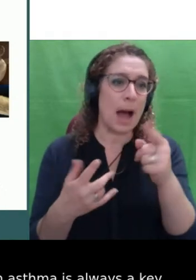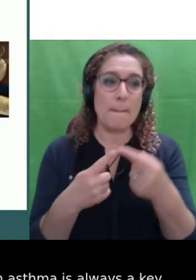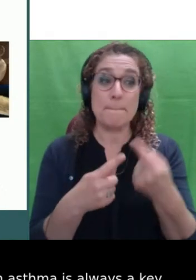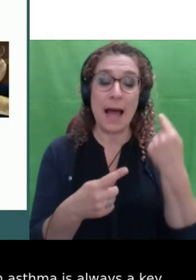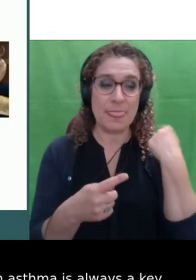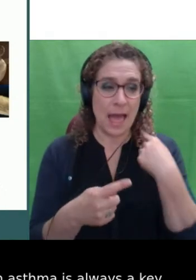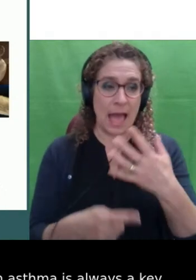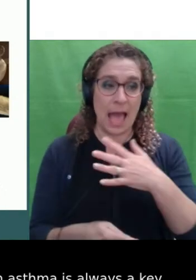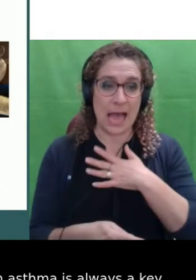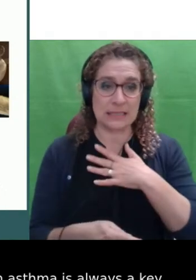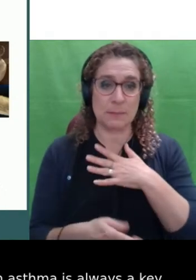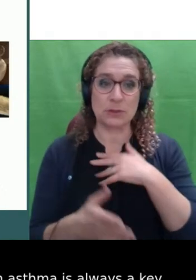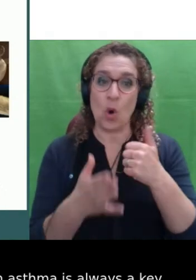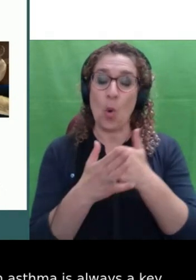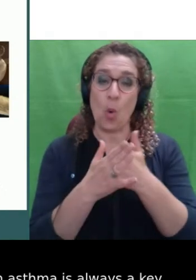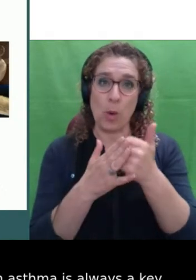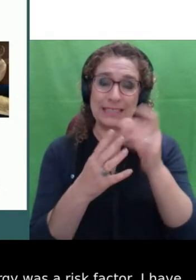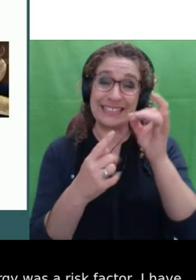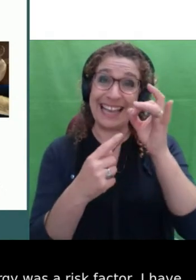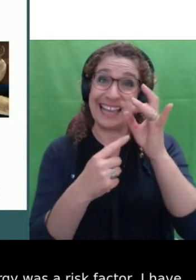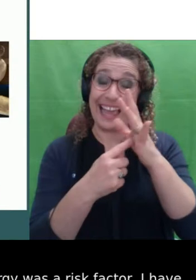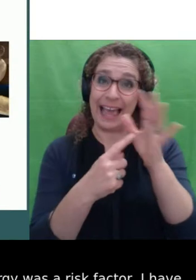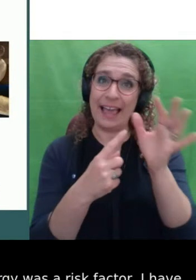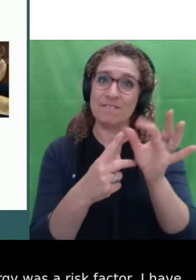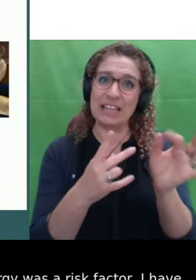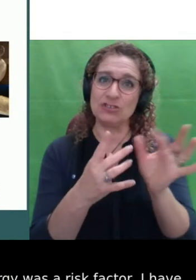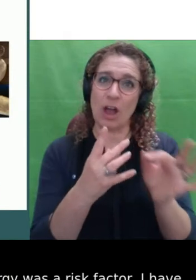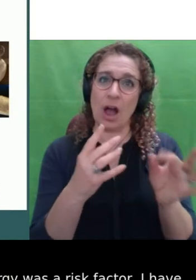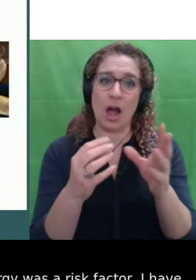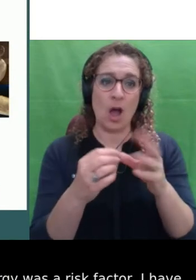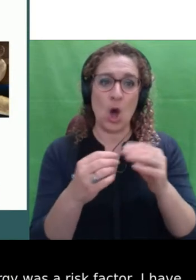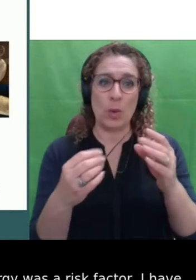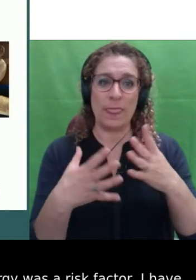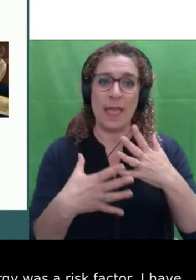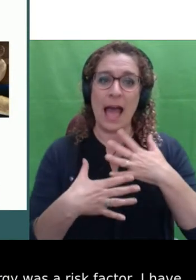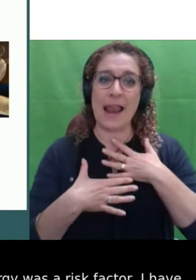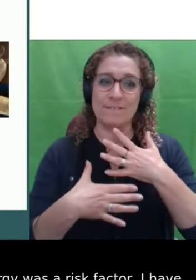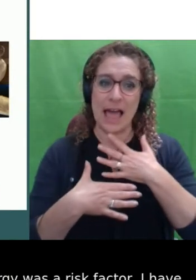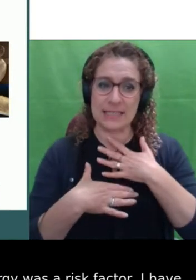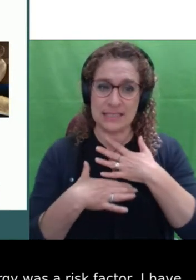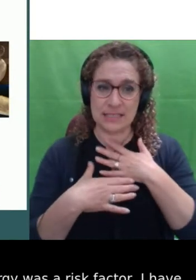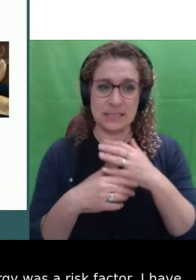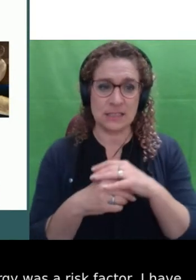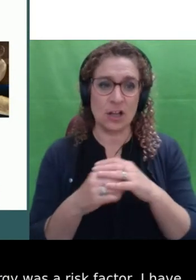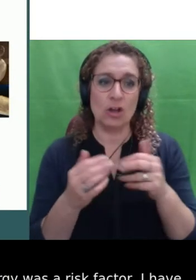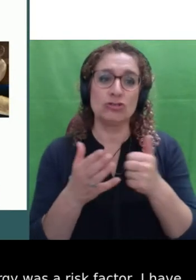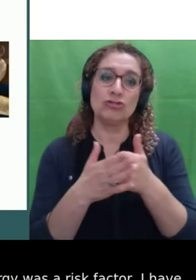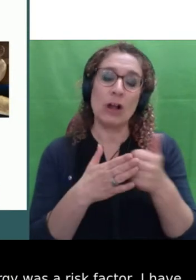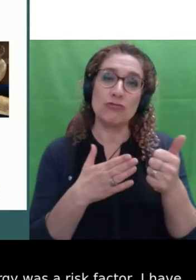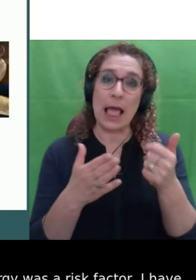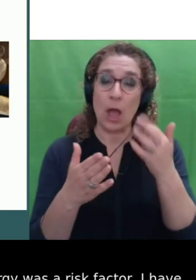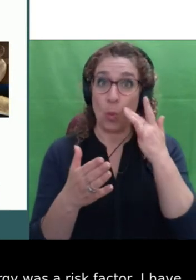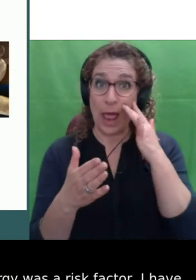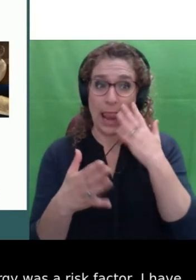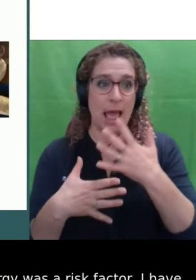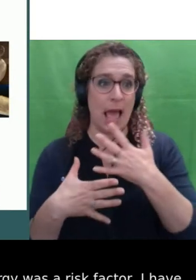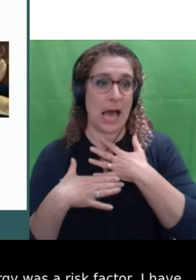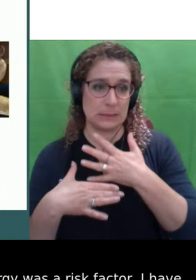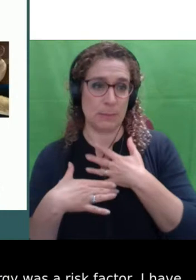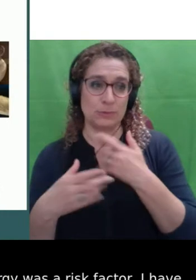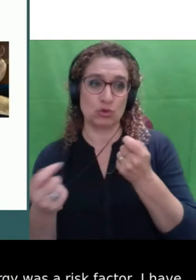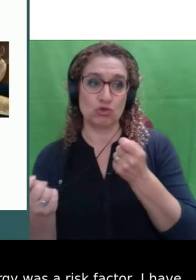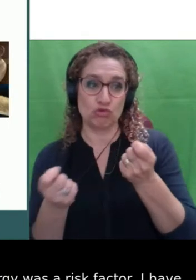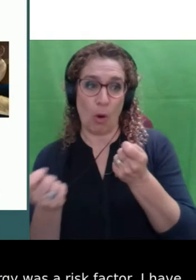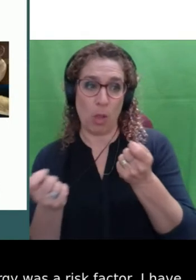peanuts and certainly in um children like under 10 it tends to be things like milk and egg and in teenagers and